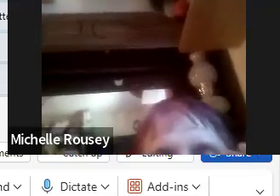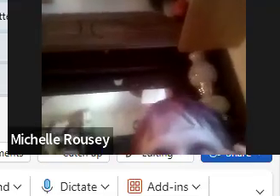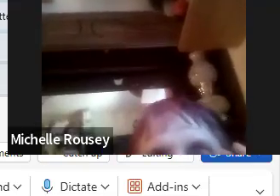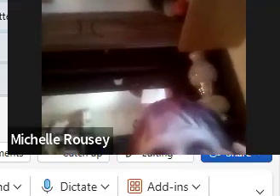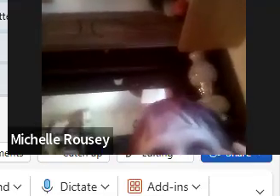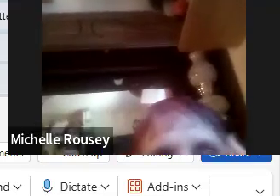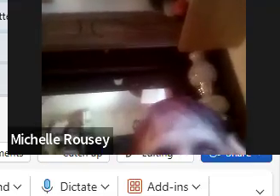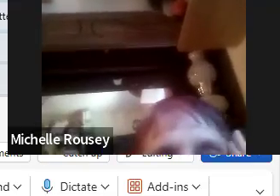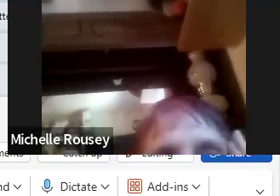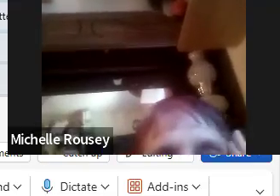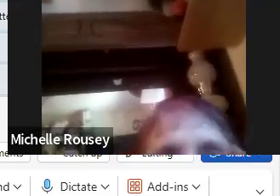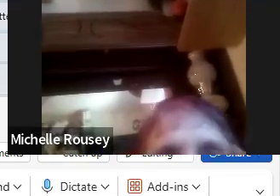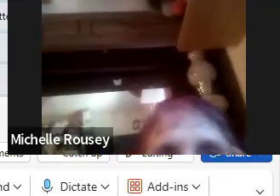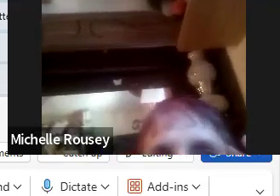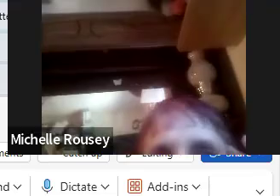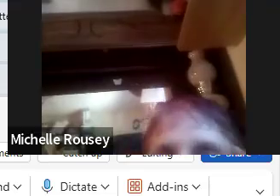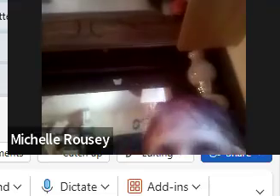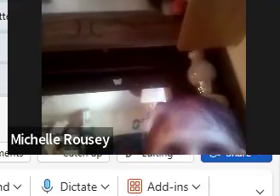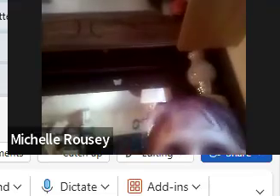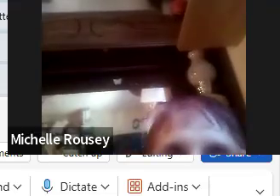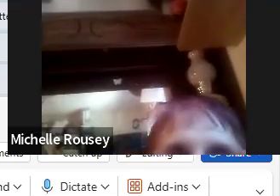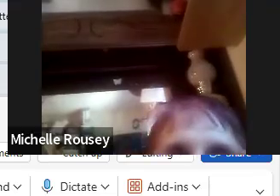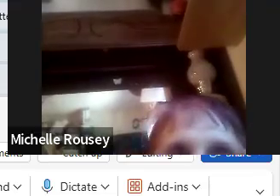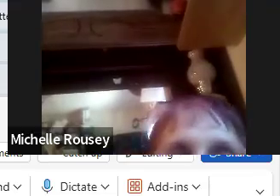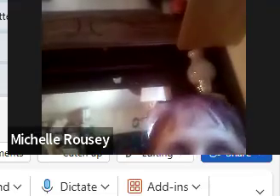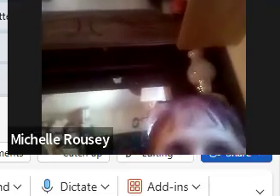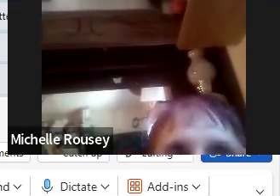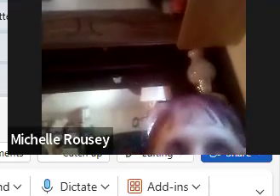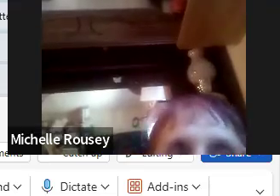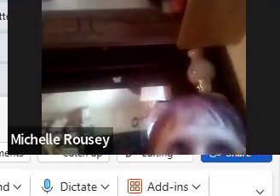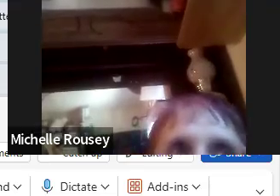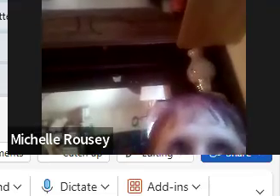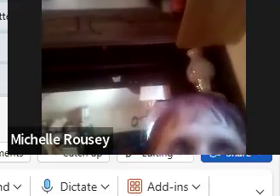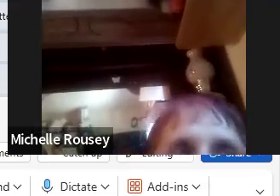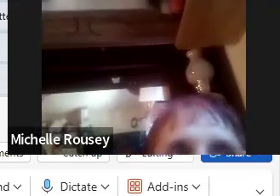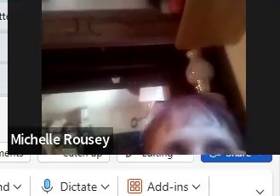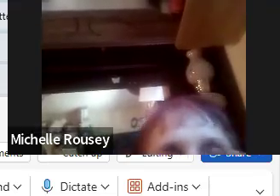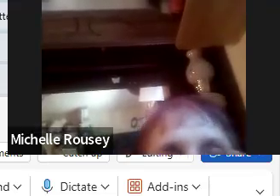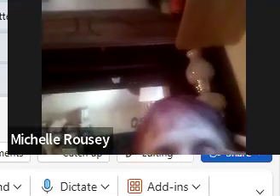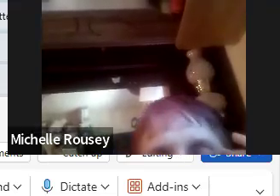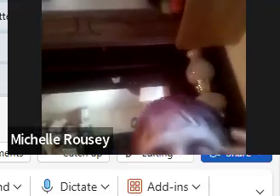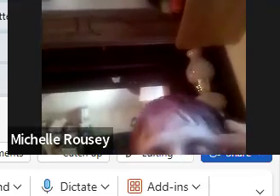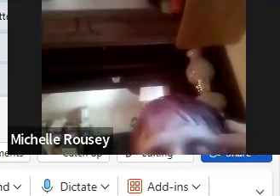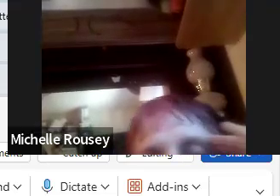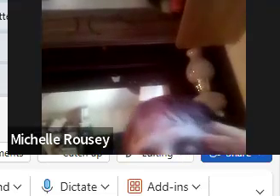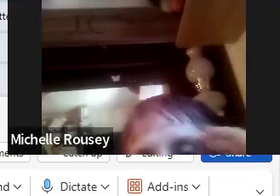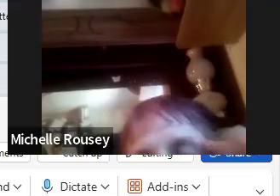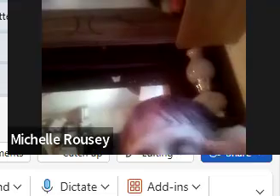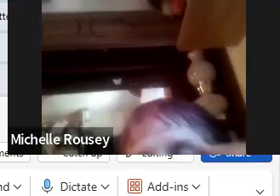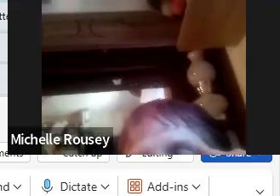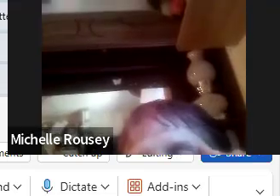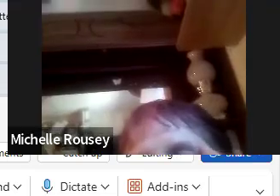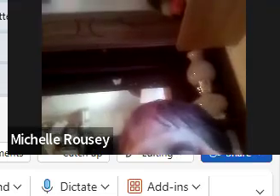I just know, and I don't know if it was local city or was Caltrans.